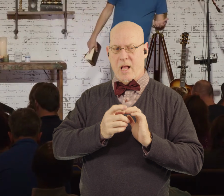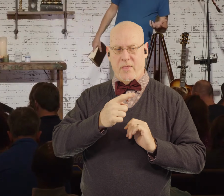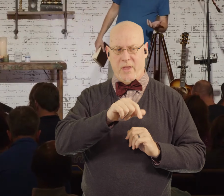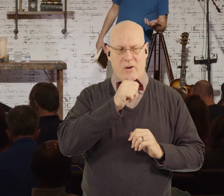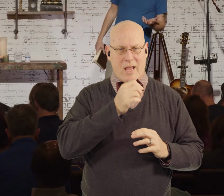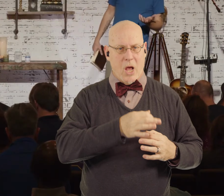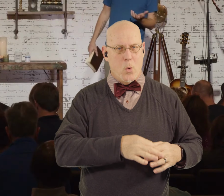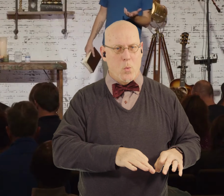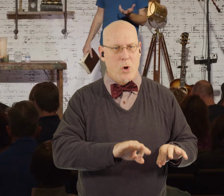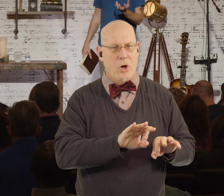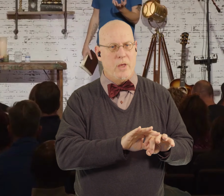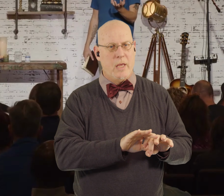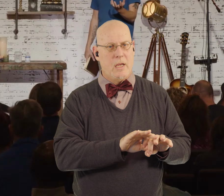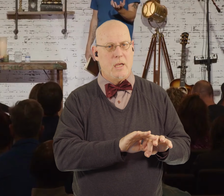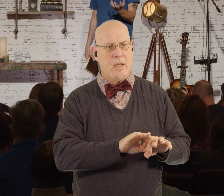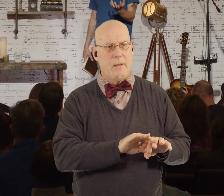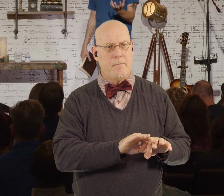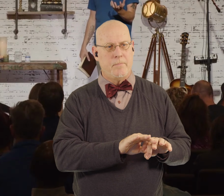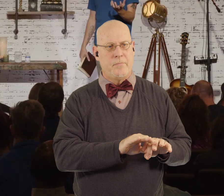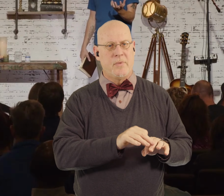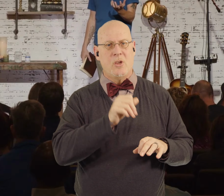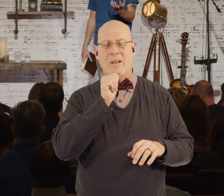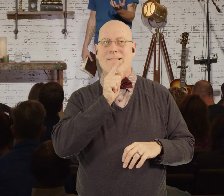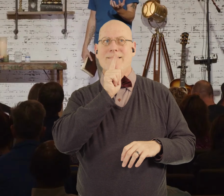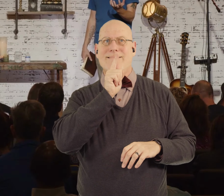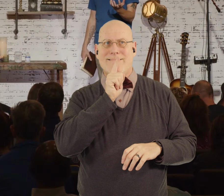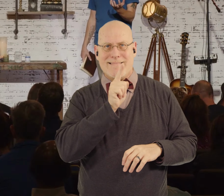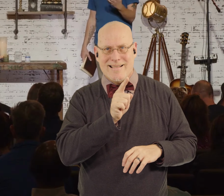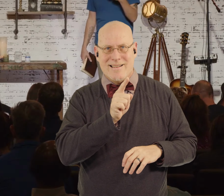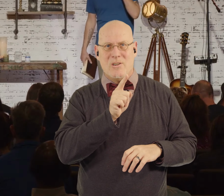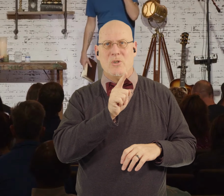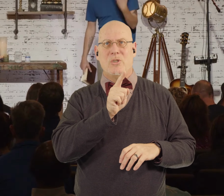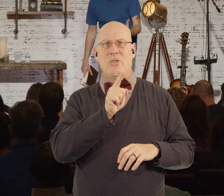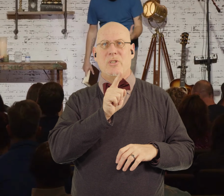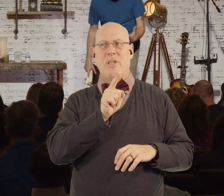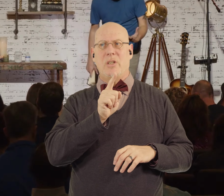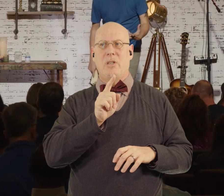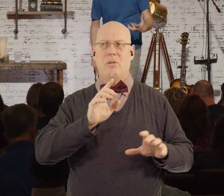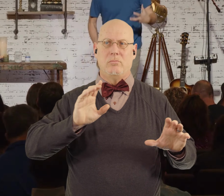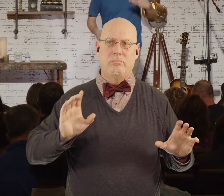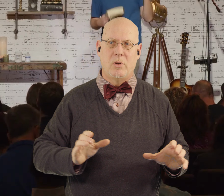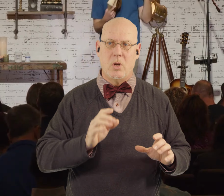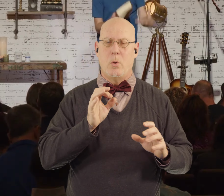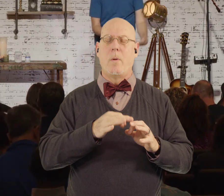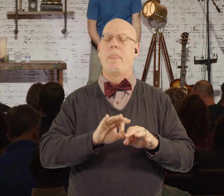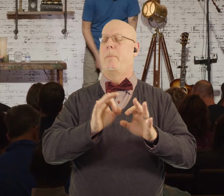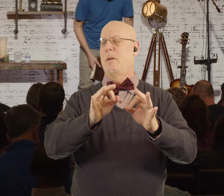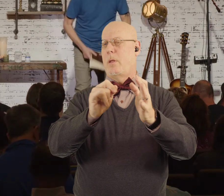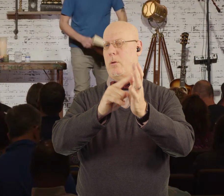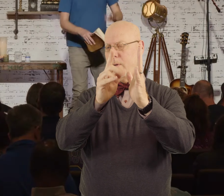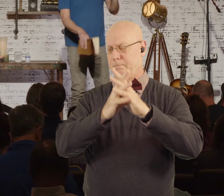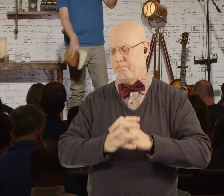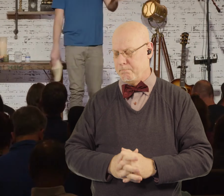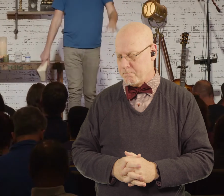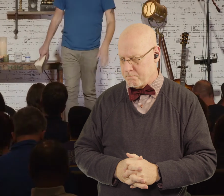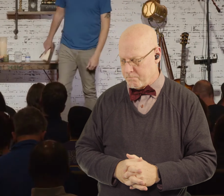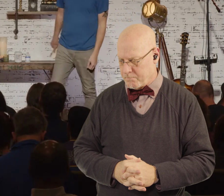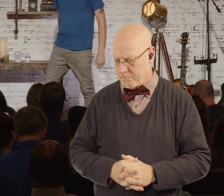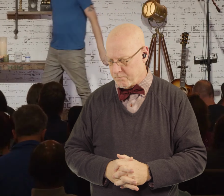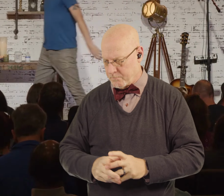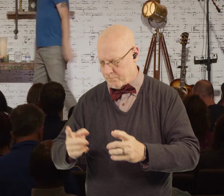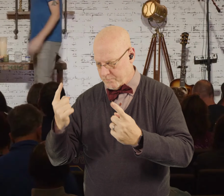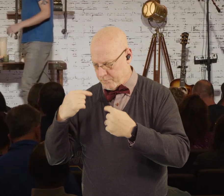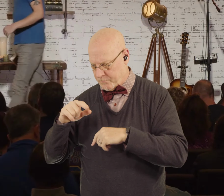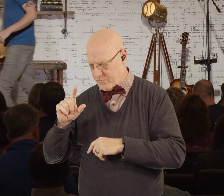passage. They're not worthy. Like, they're not actually, practically worthy. Let me explain it this